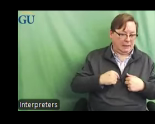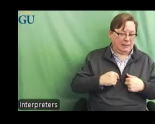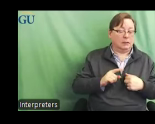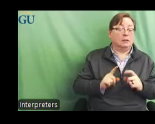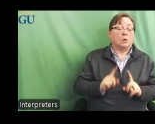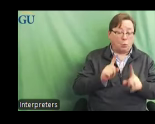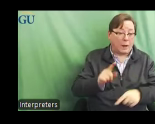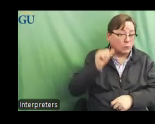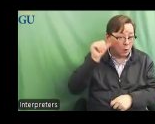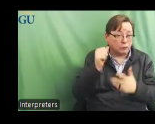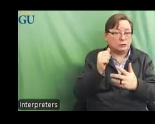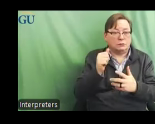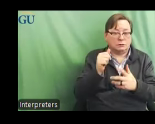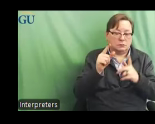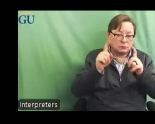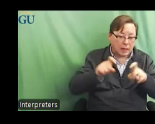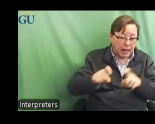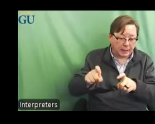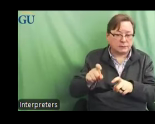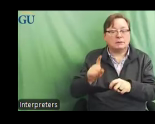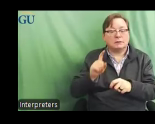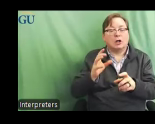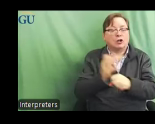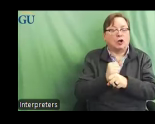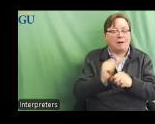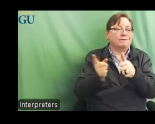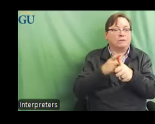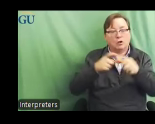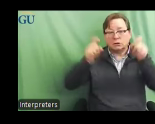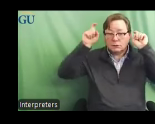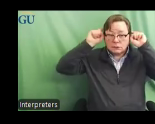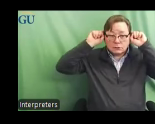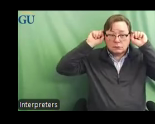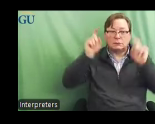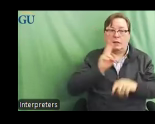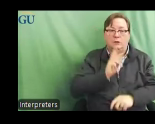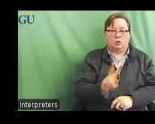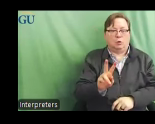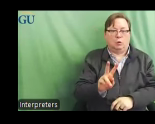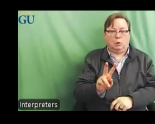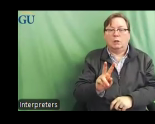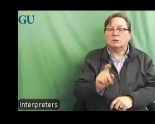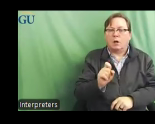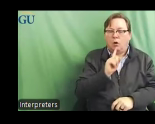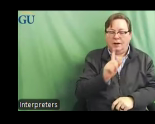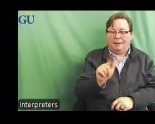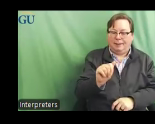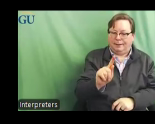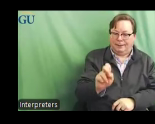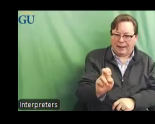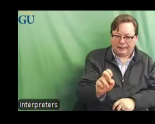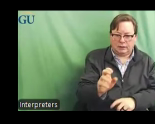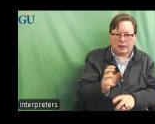out, went to the audiologist, and we ended up with her first hearing aids at 2 years old. So we were very late in getting them those